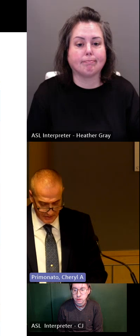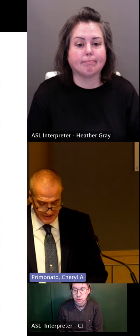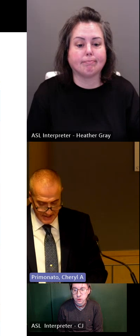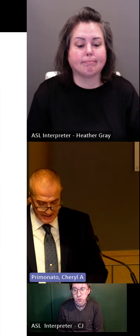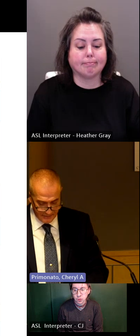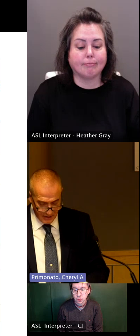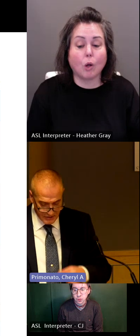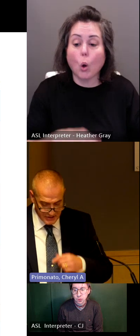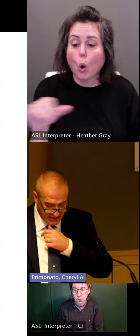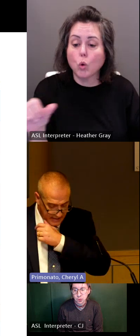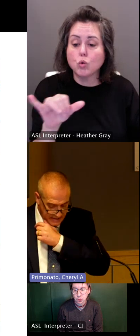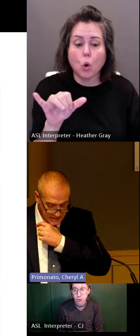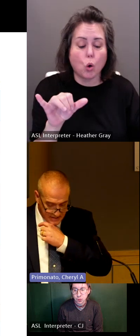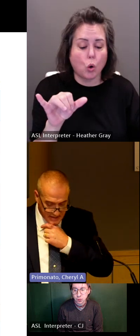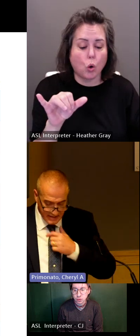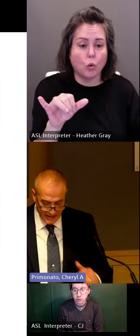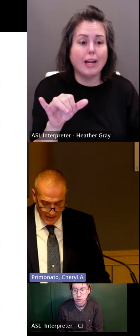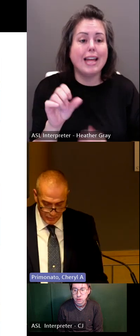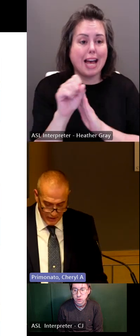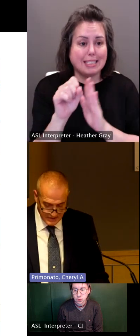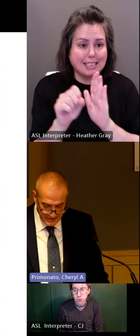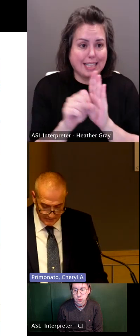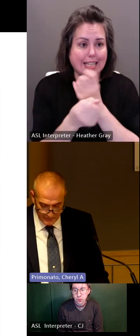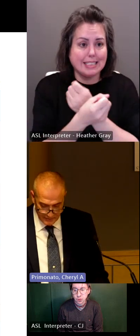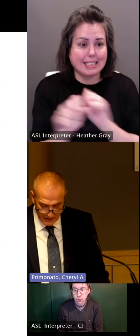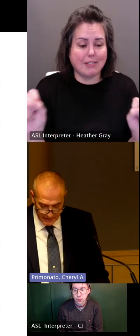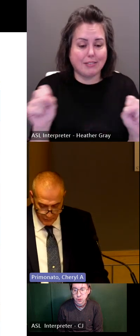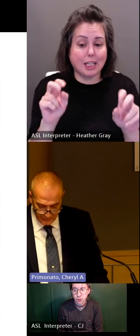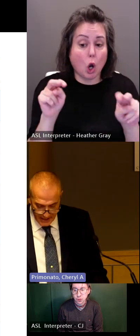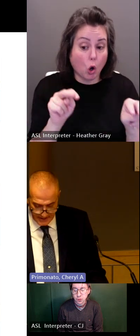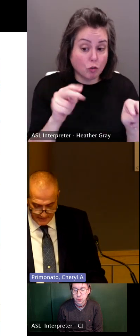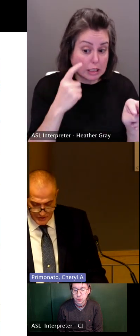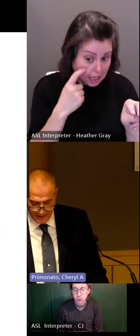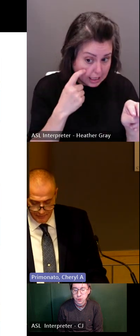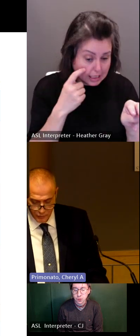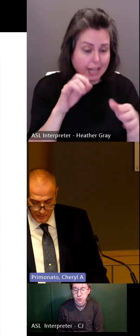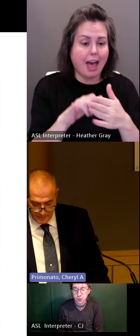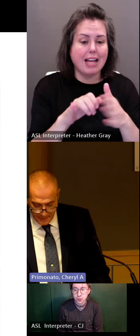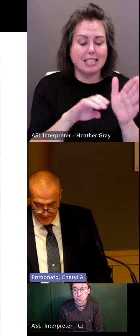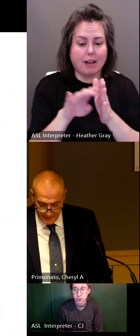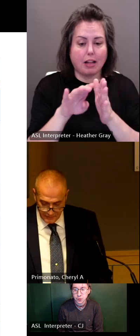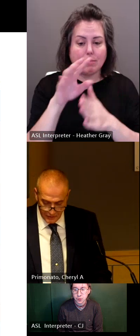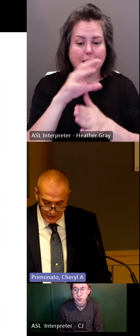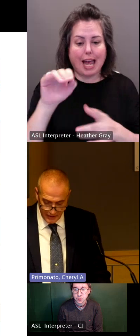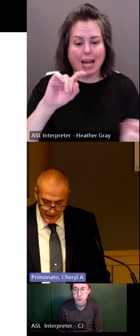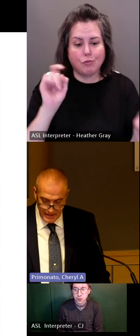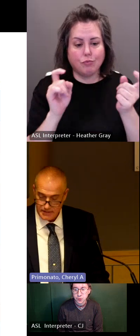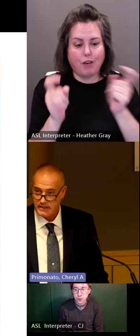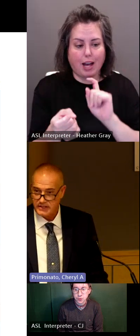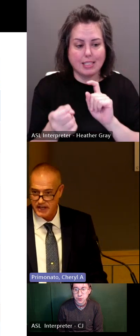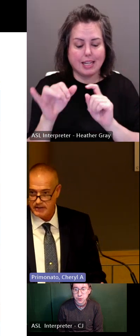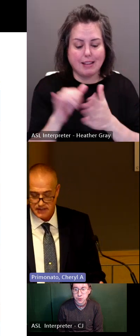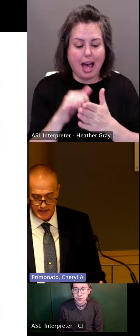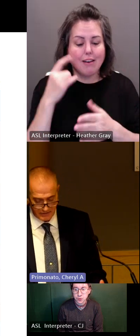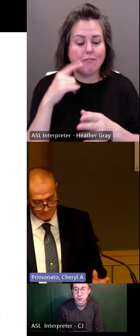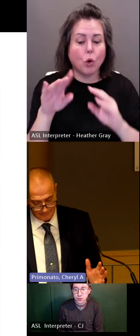And also, the state safety oversight is in the process of developing and revising the J form for clarity